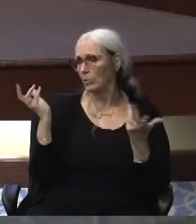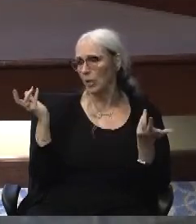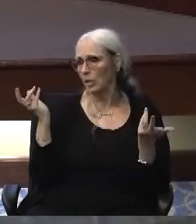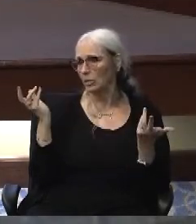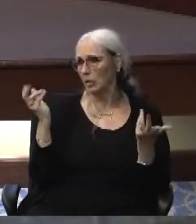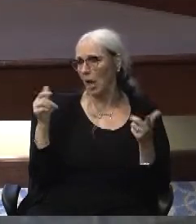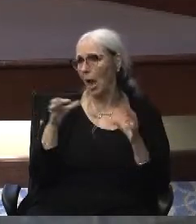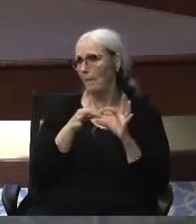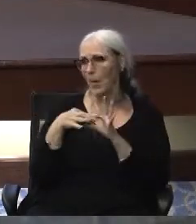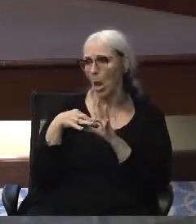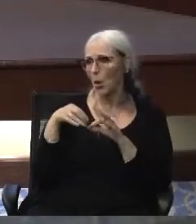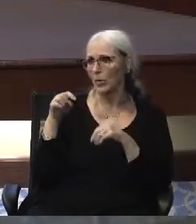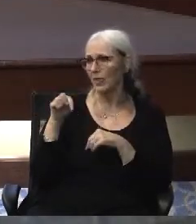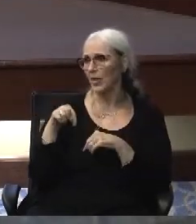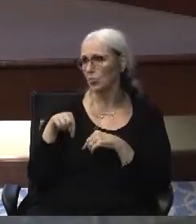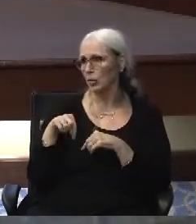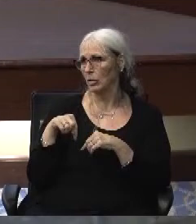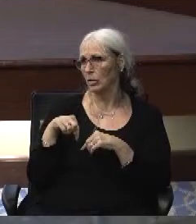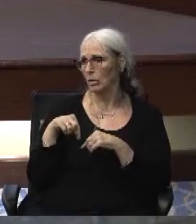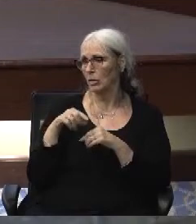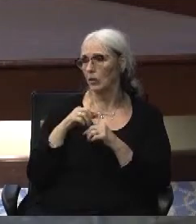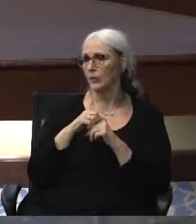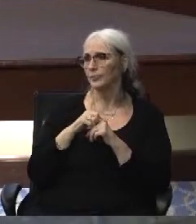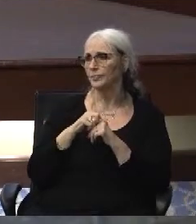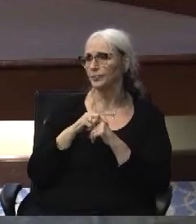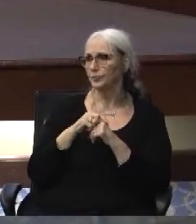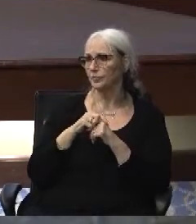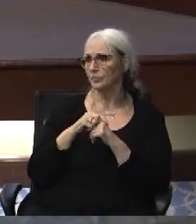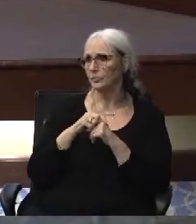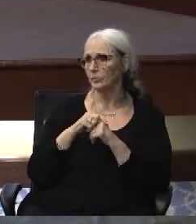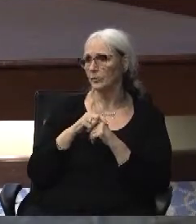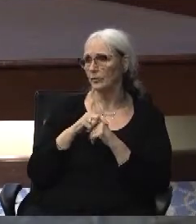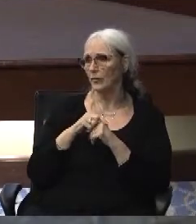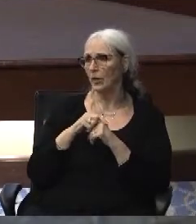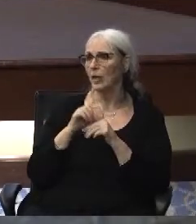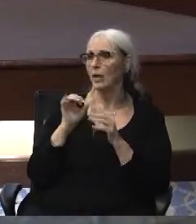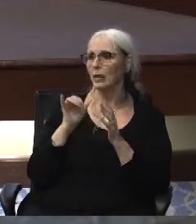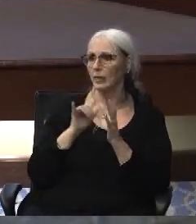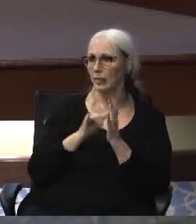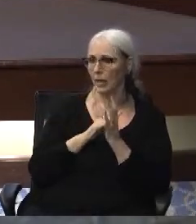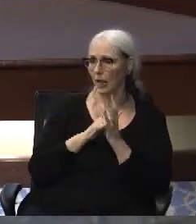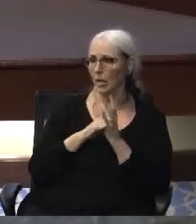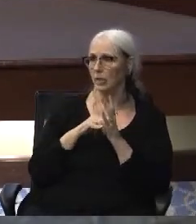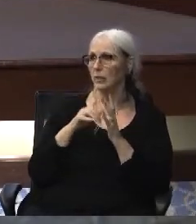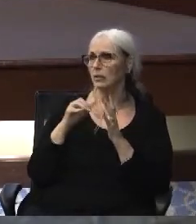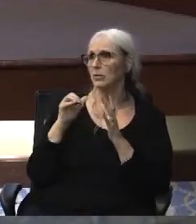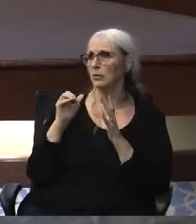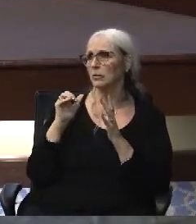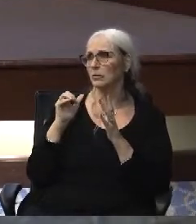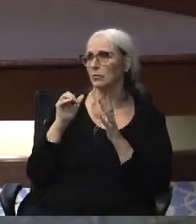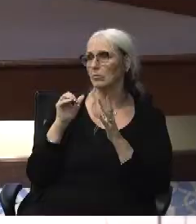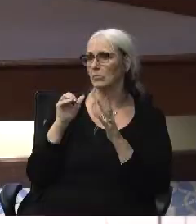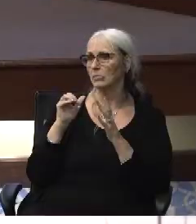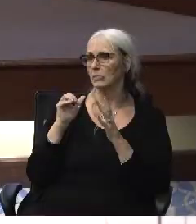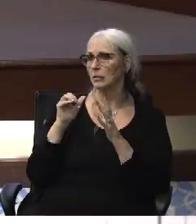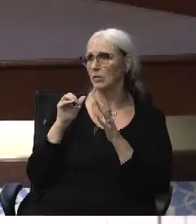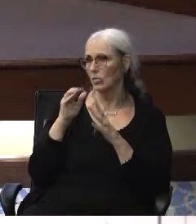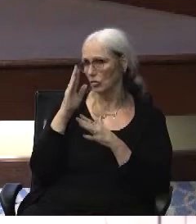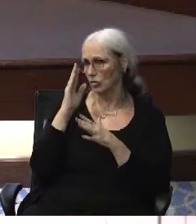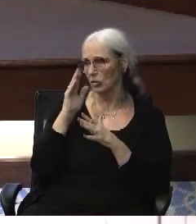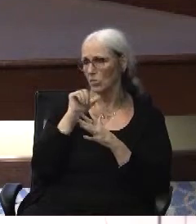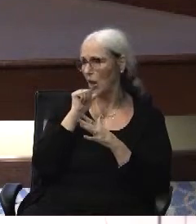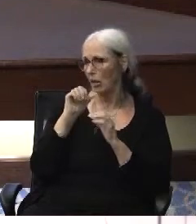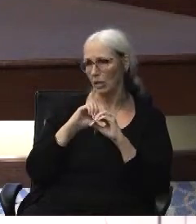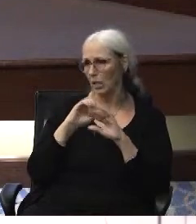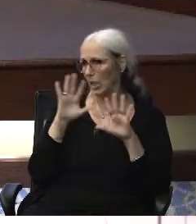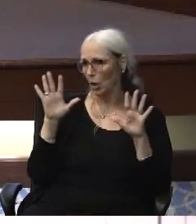I belong to this county. So that information comes to us from the RAC, and the way it comes, it's not extremely clear